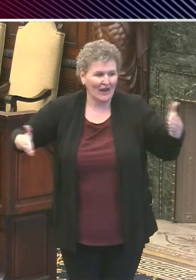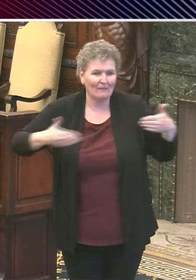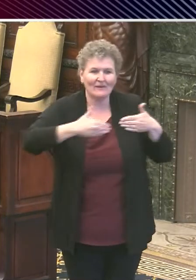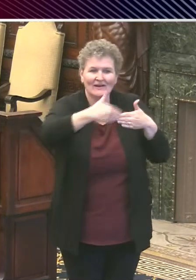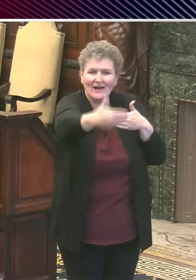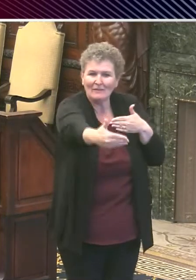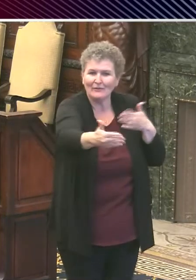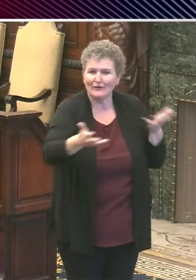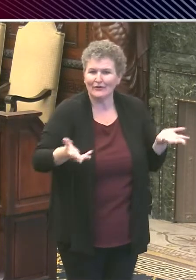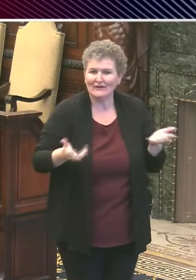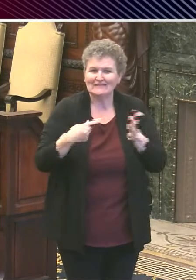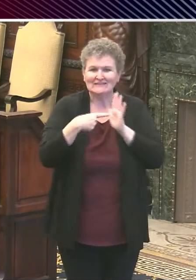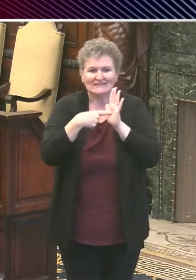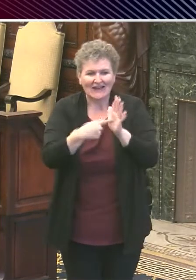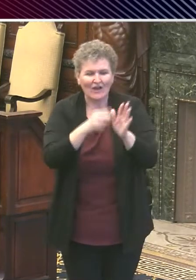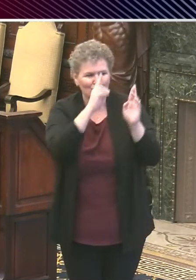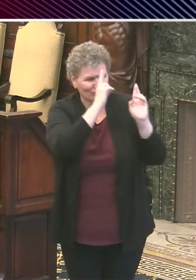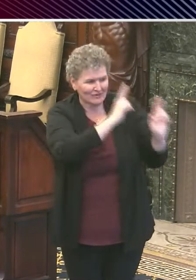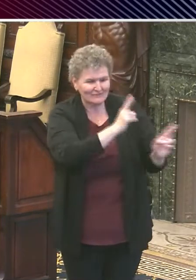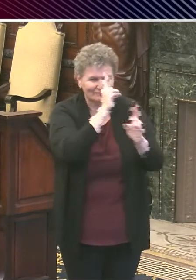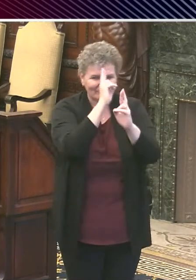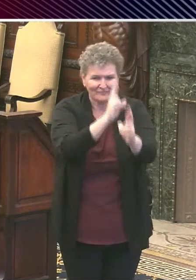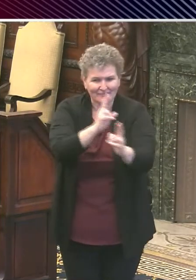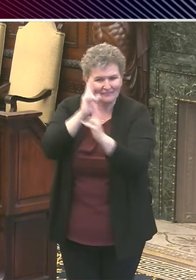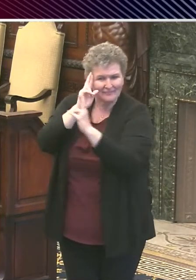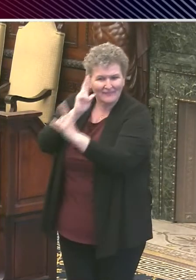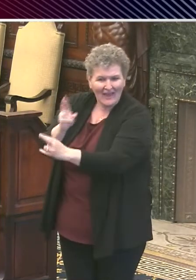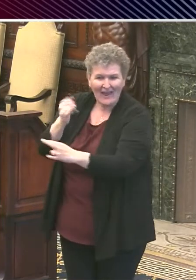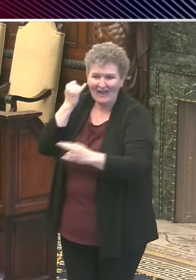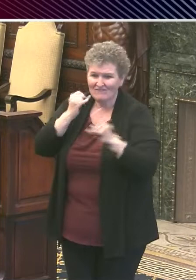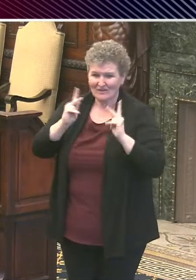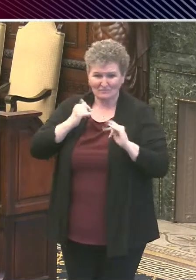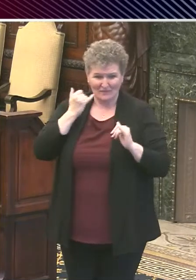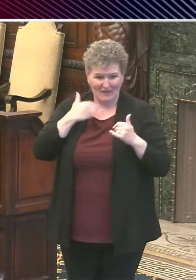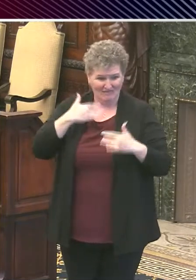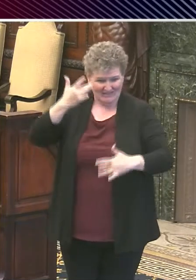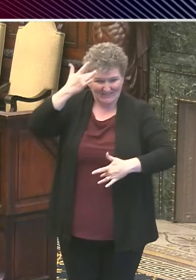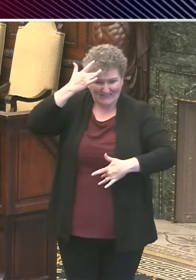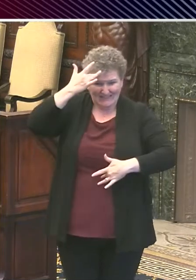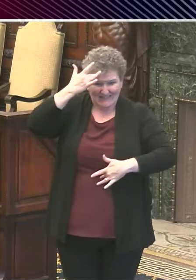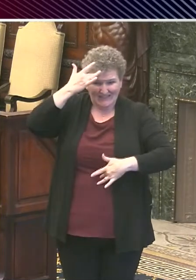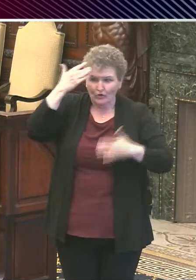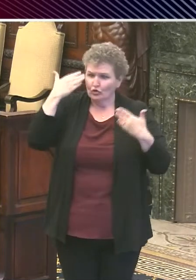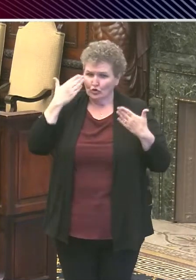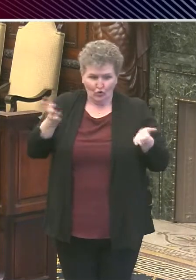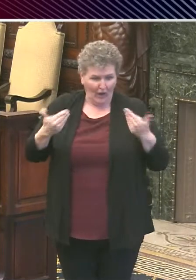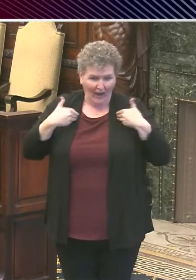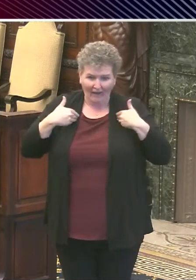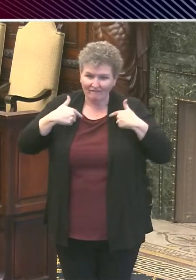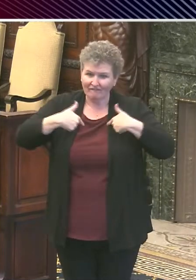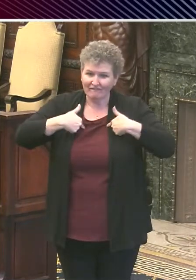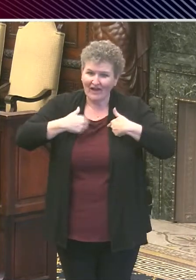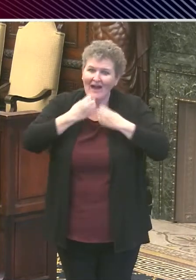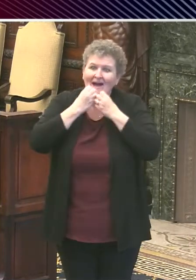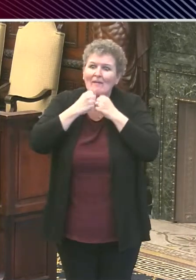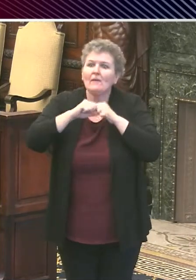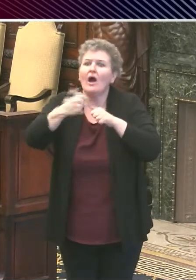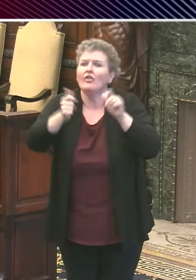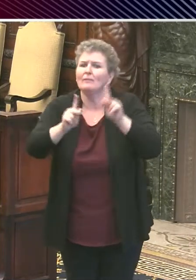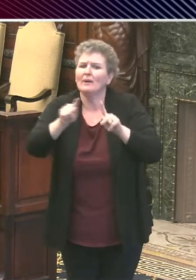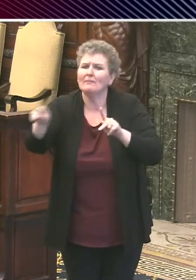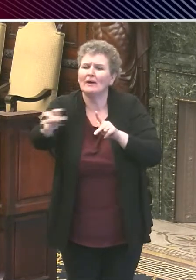others. You may have the infection and not know it. And if you care about others, you don't want to spread the infection to them, and so you wear a